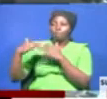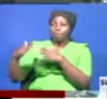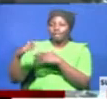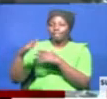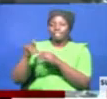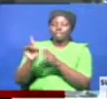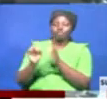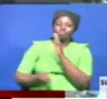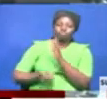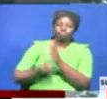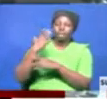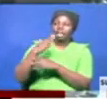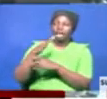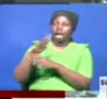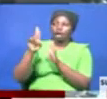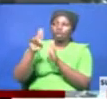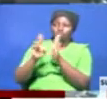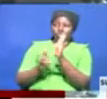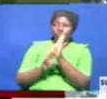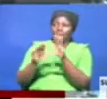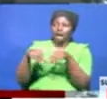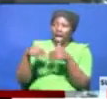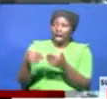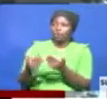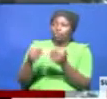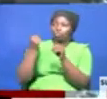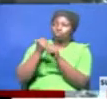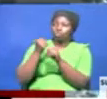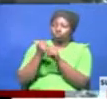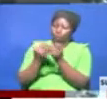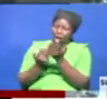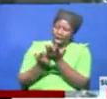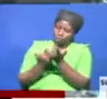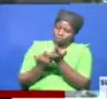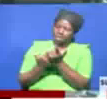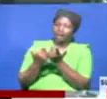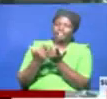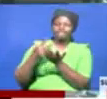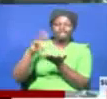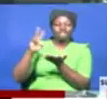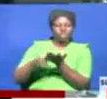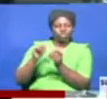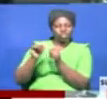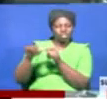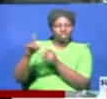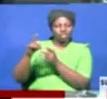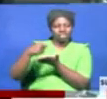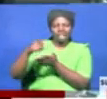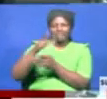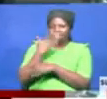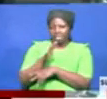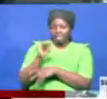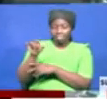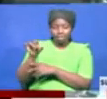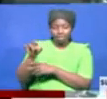protocols on how to do tallying and verification, which he signed. And those protocols,